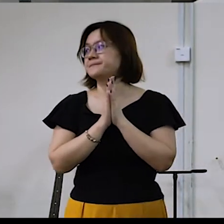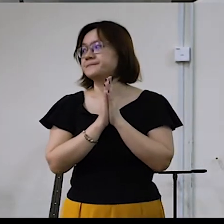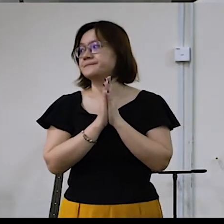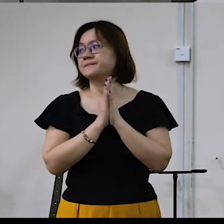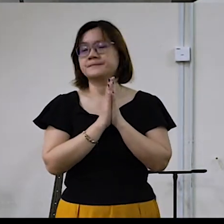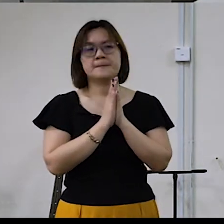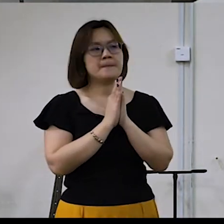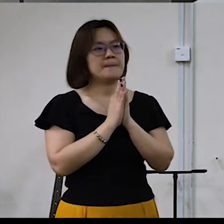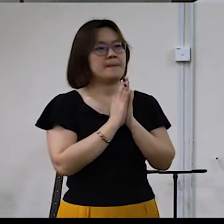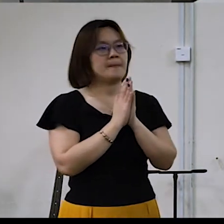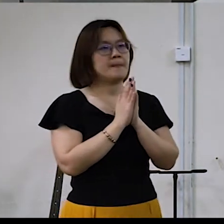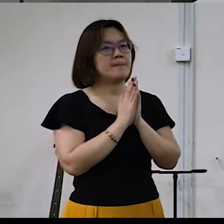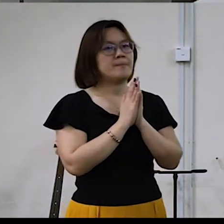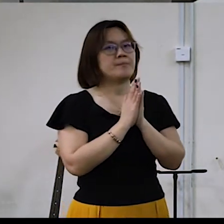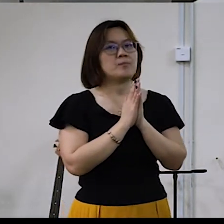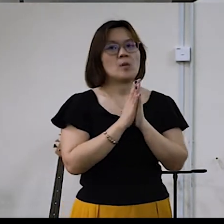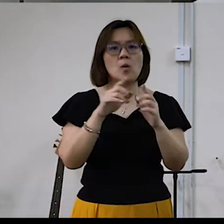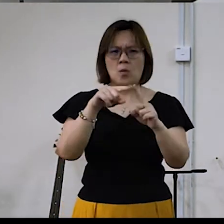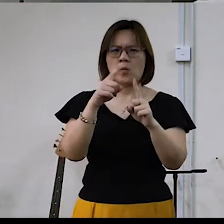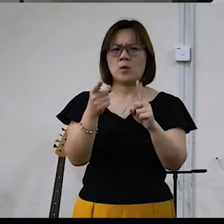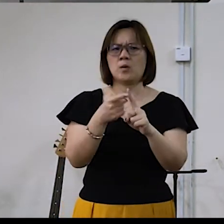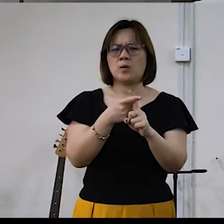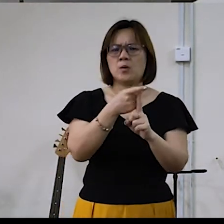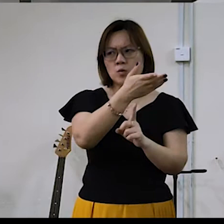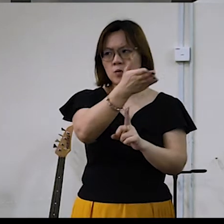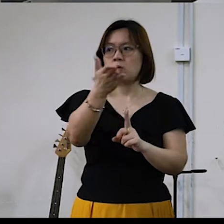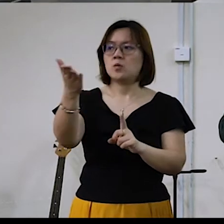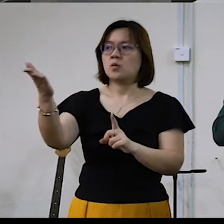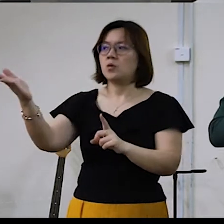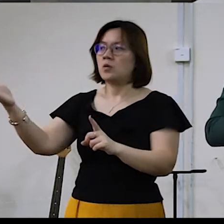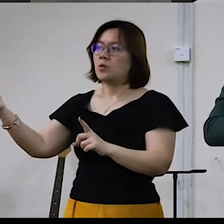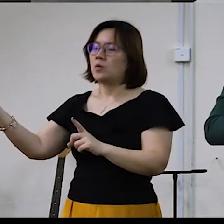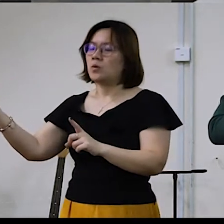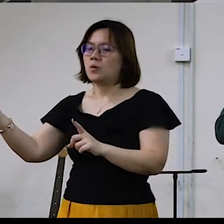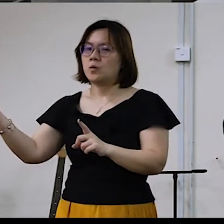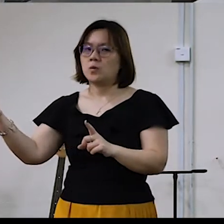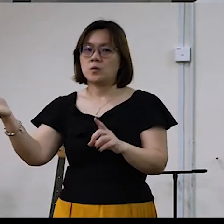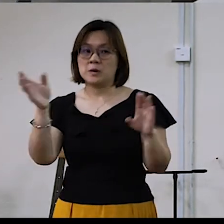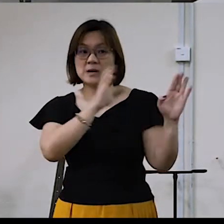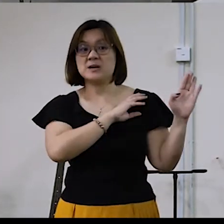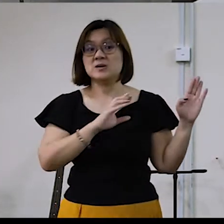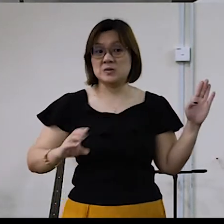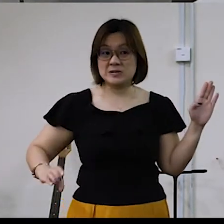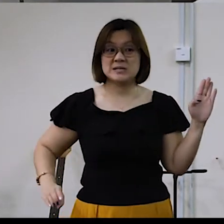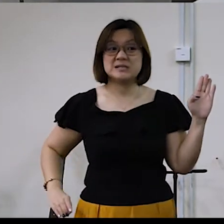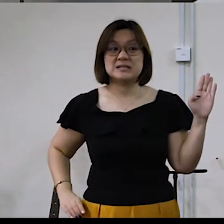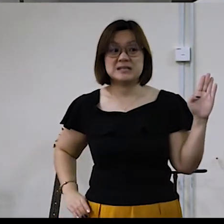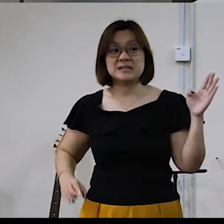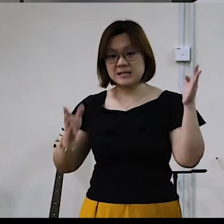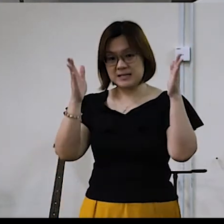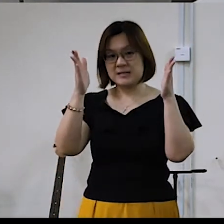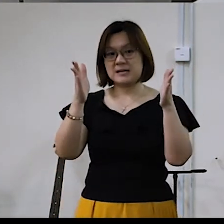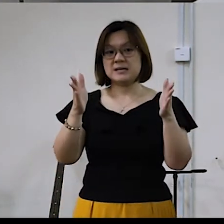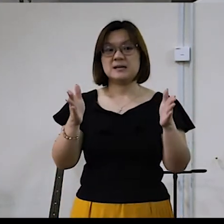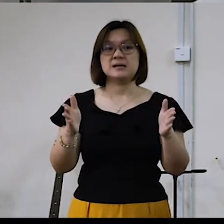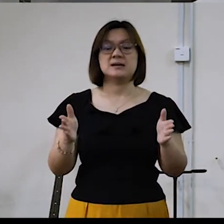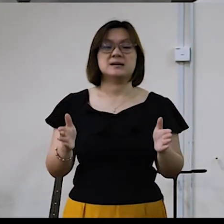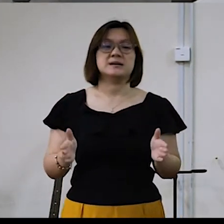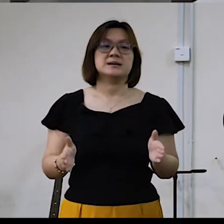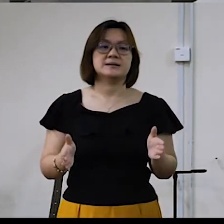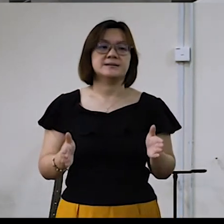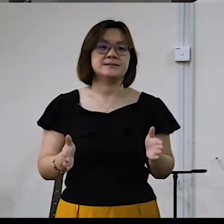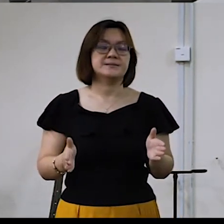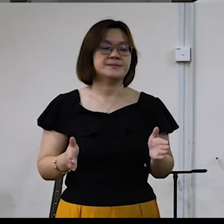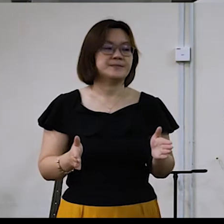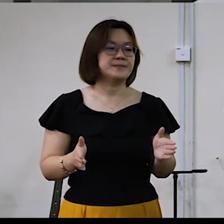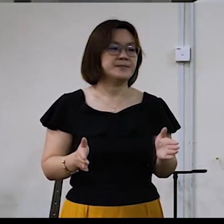a Christian, the moment you become a Christian, Jesus begins to pray for you. Jesus wants to pray for everybody, but those who reject him,